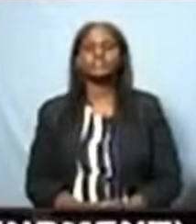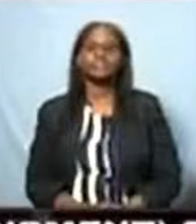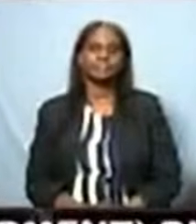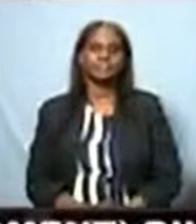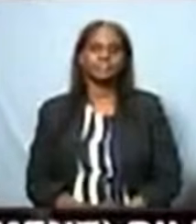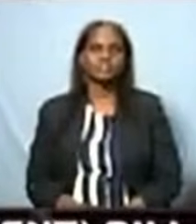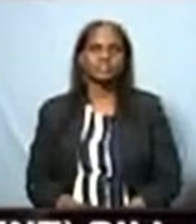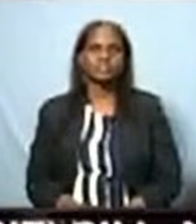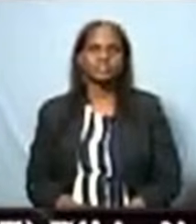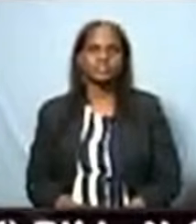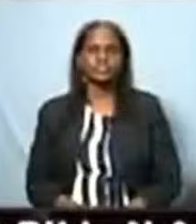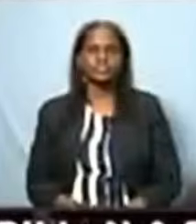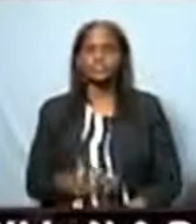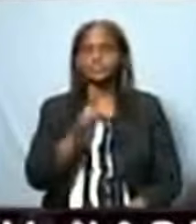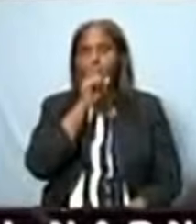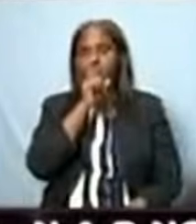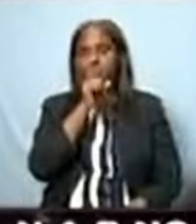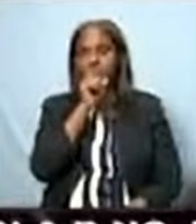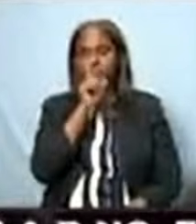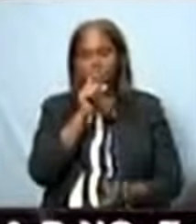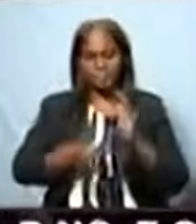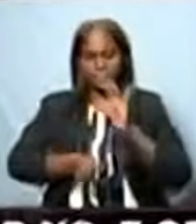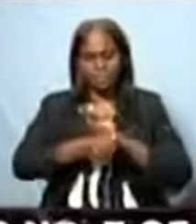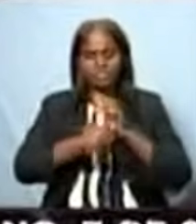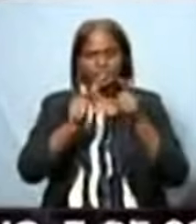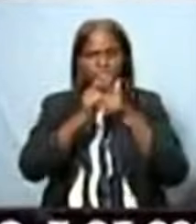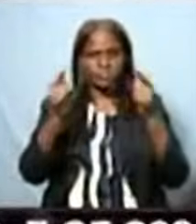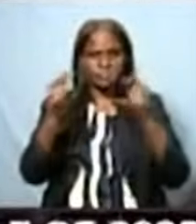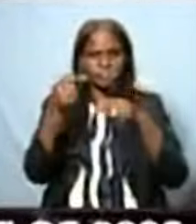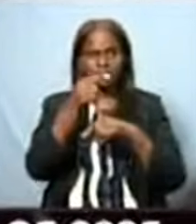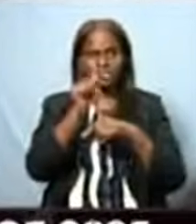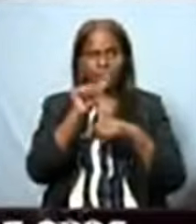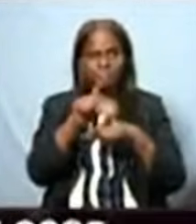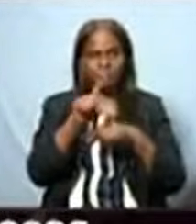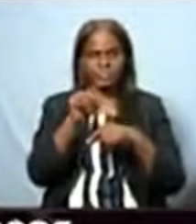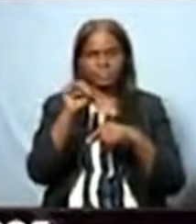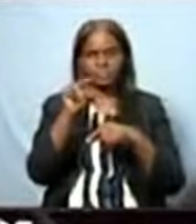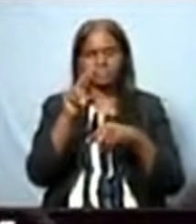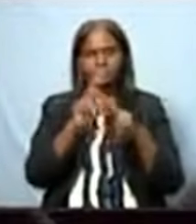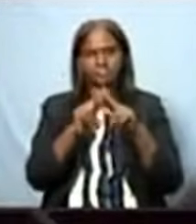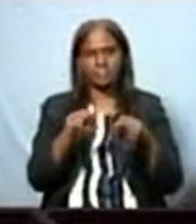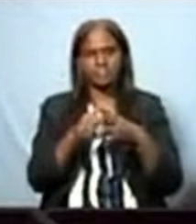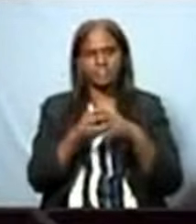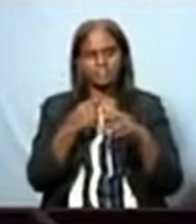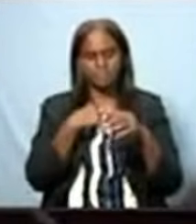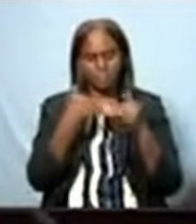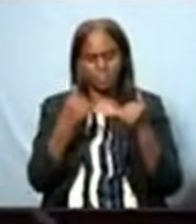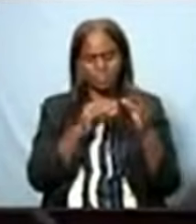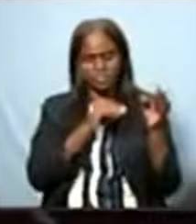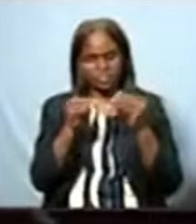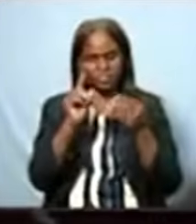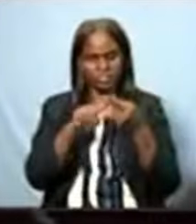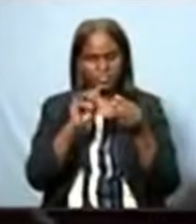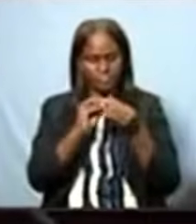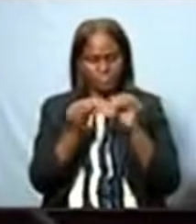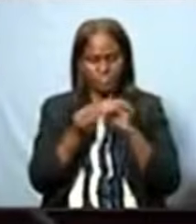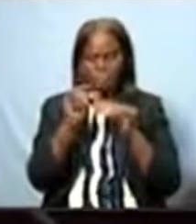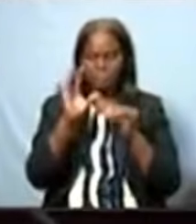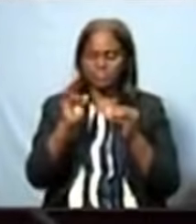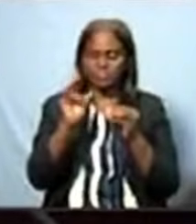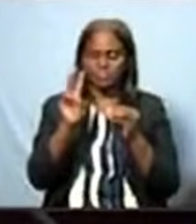at. It remains a secret, and that's a very big gap. Mr. Chairperson, allow me to go to Article